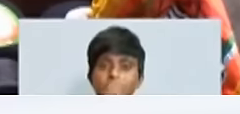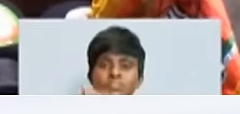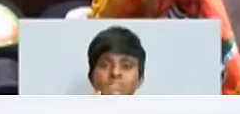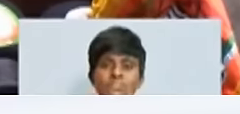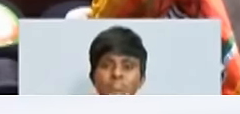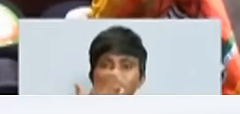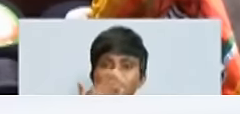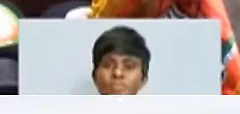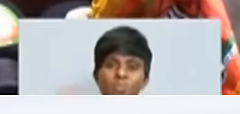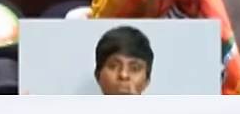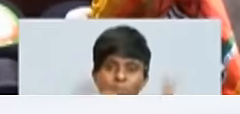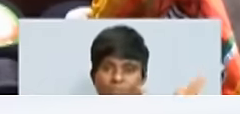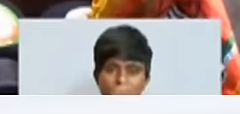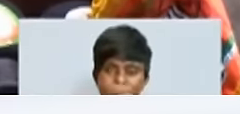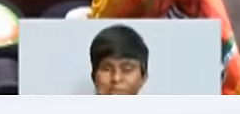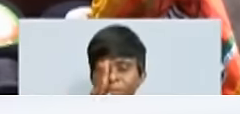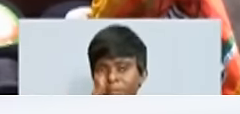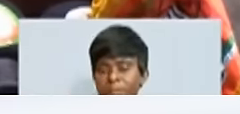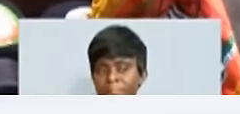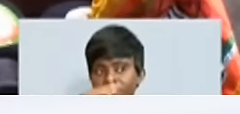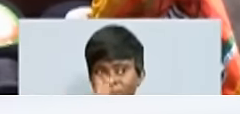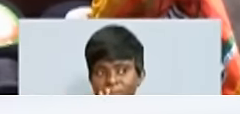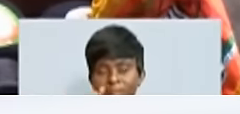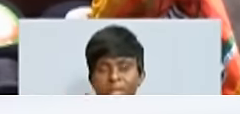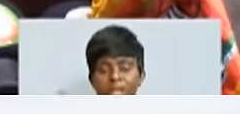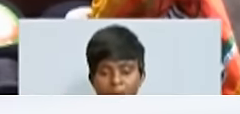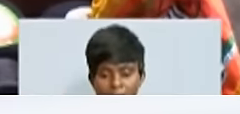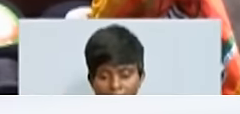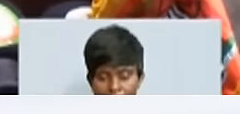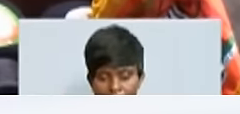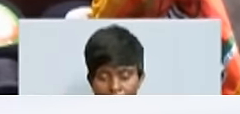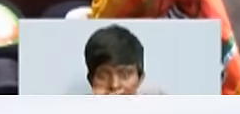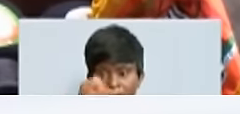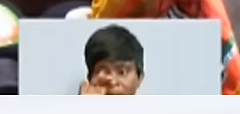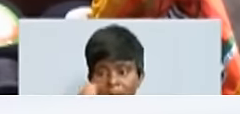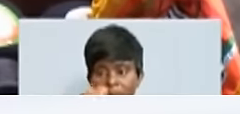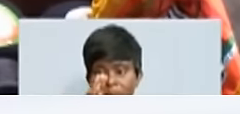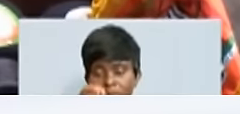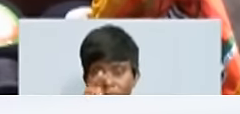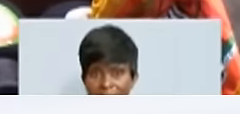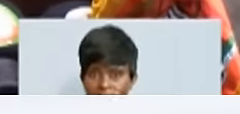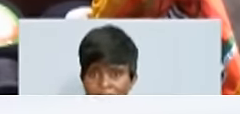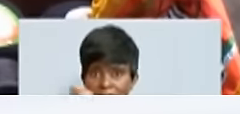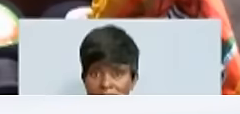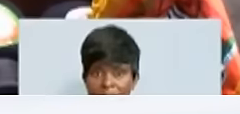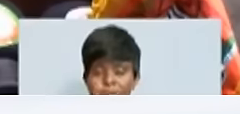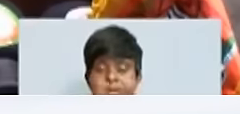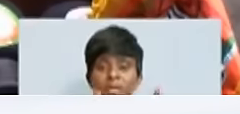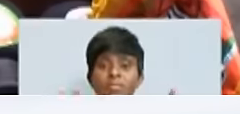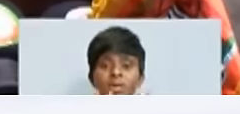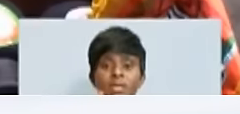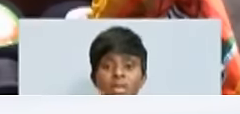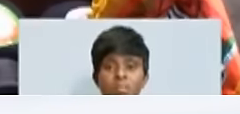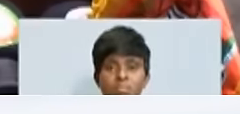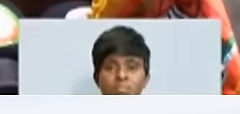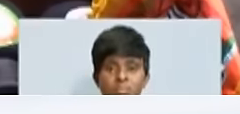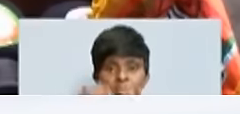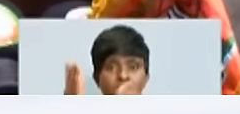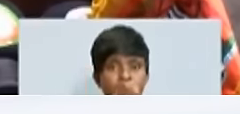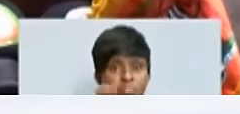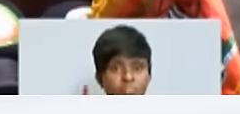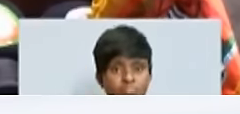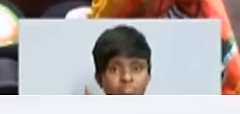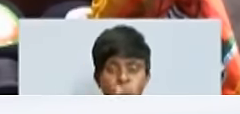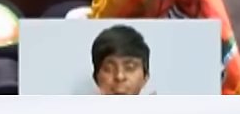of climate change. Madam Speaker, carbon trading is a cardinal issue. Carbon trading